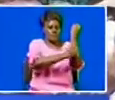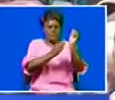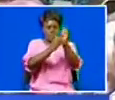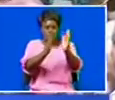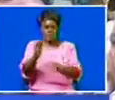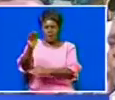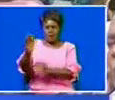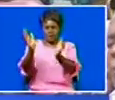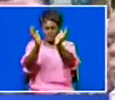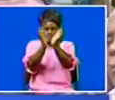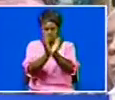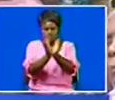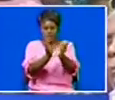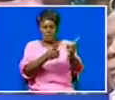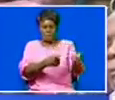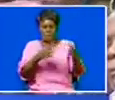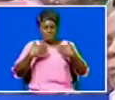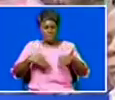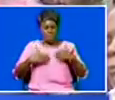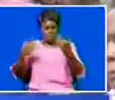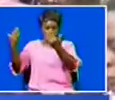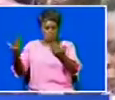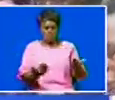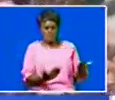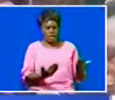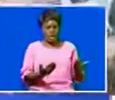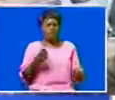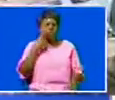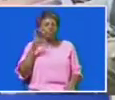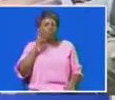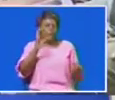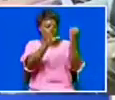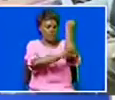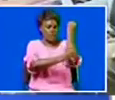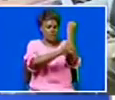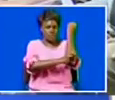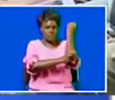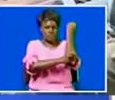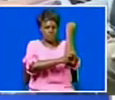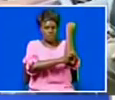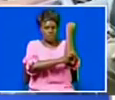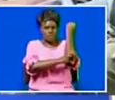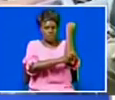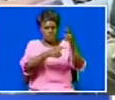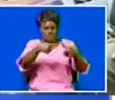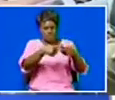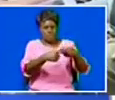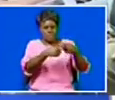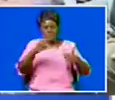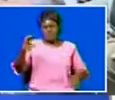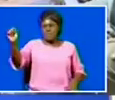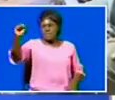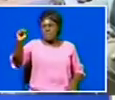leaders called for the arrest and prosecution of people importing legal sugar into the country. Not spared either was Industrialization CS